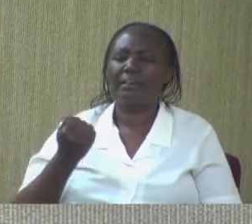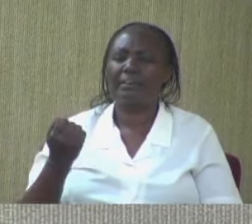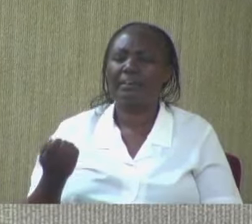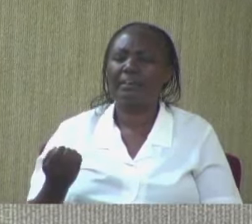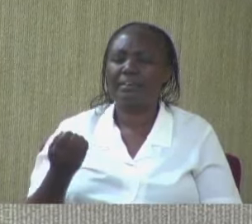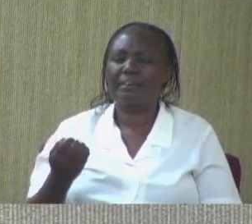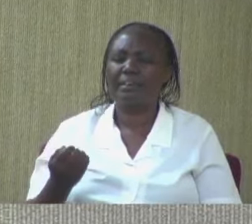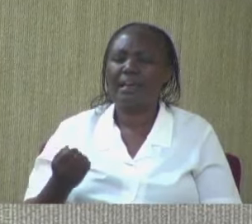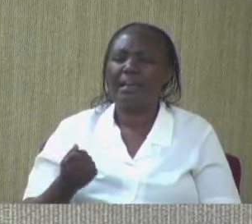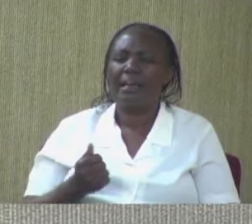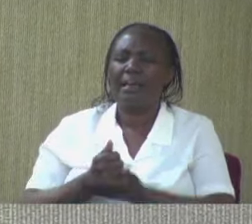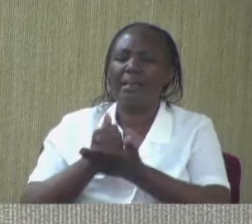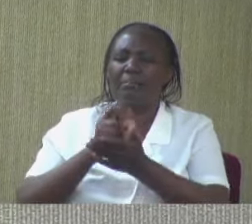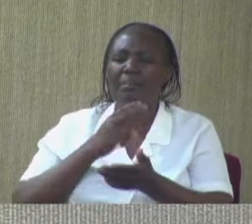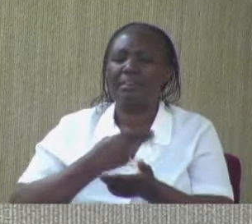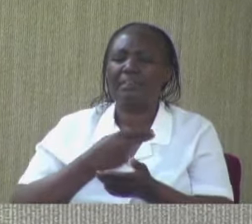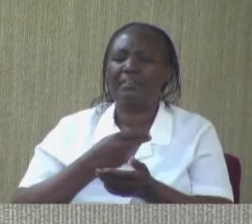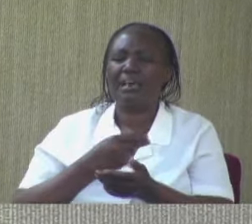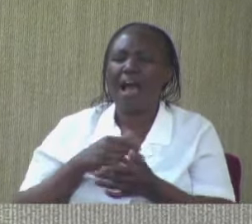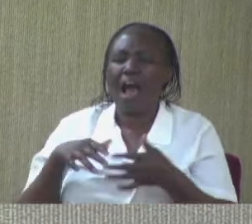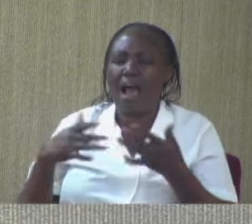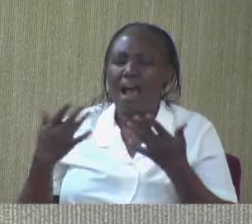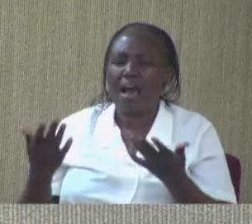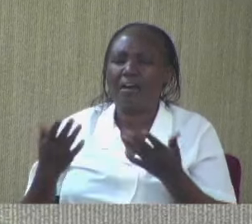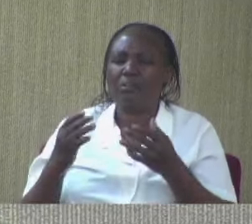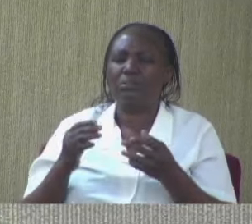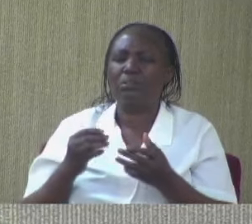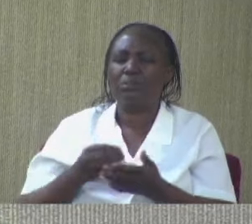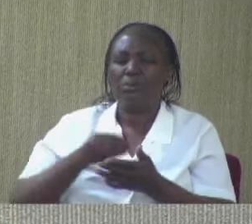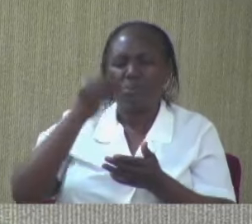how to run our institutions of higher learning.